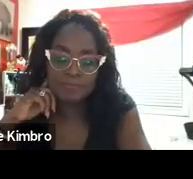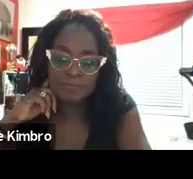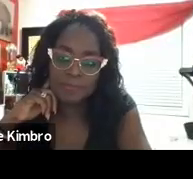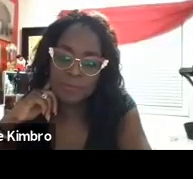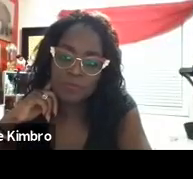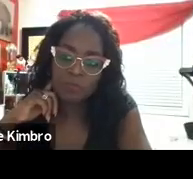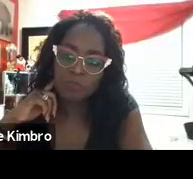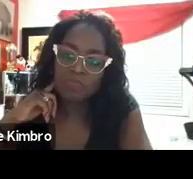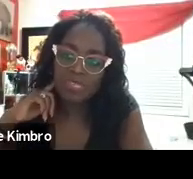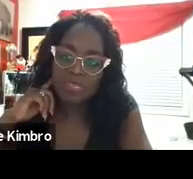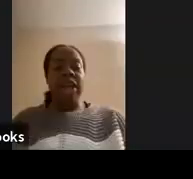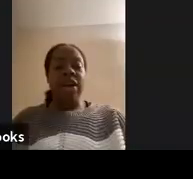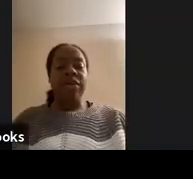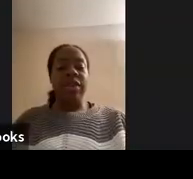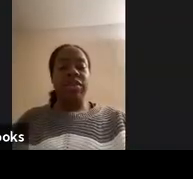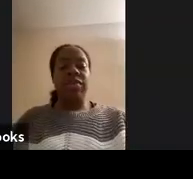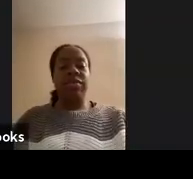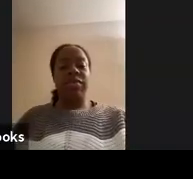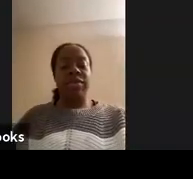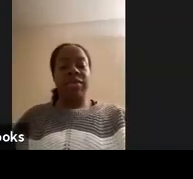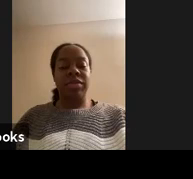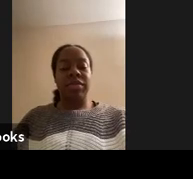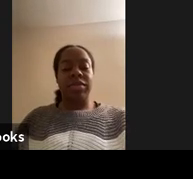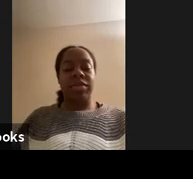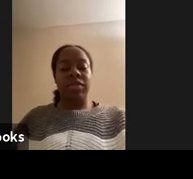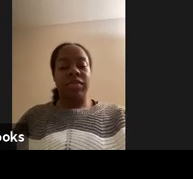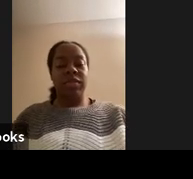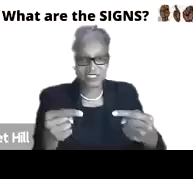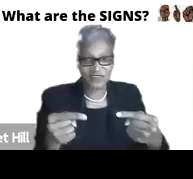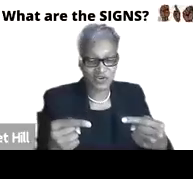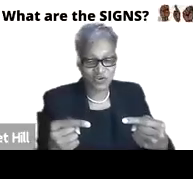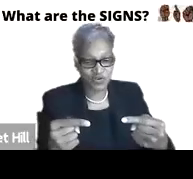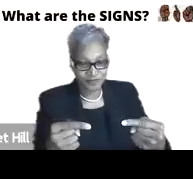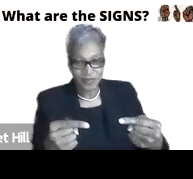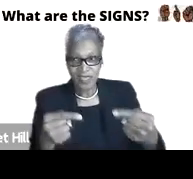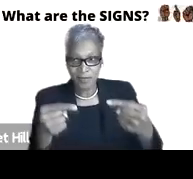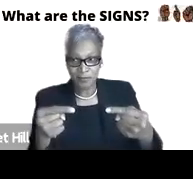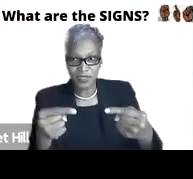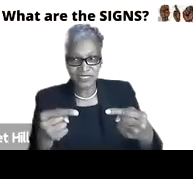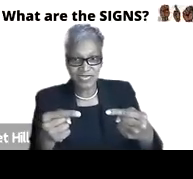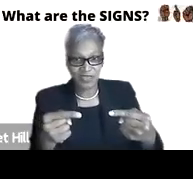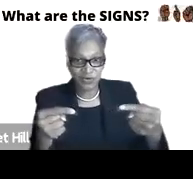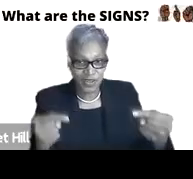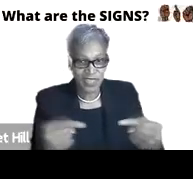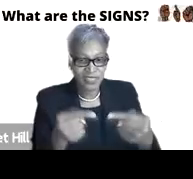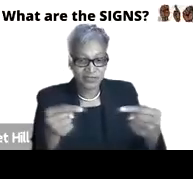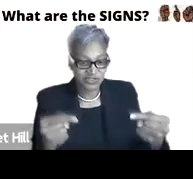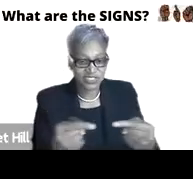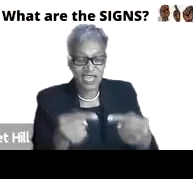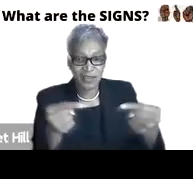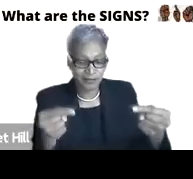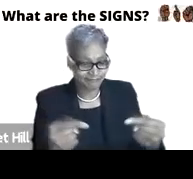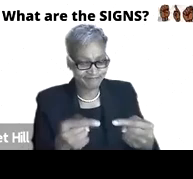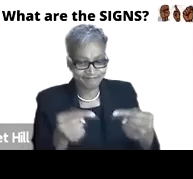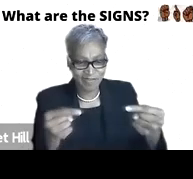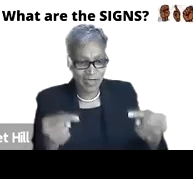Hearing. Sign for deaf. Are you deaf? Now take the same index finger and put it together and